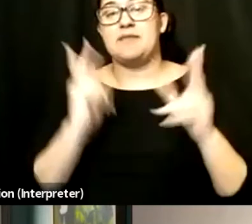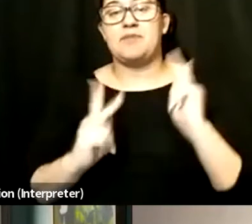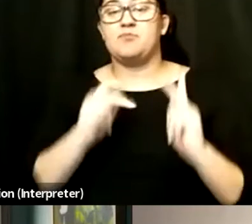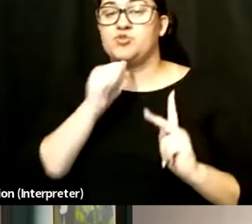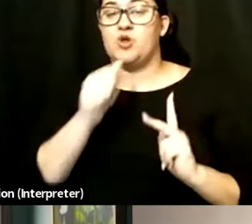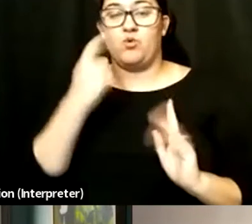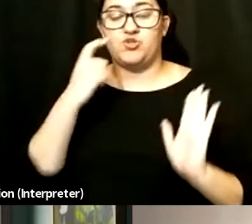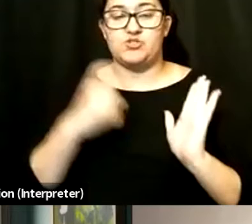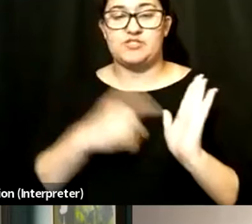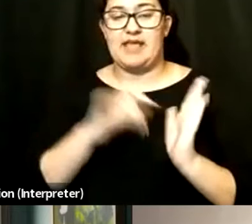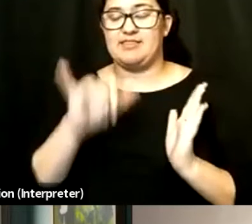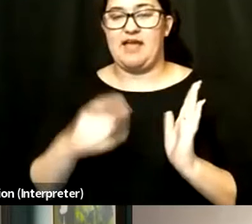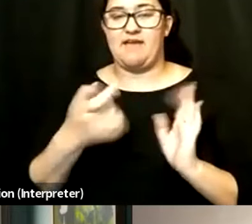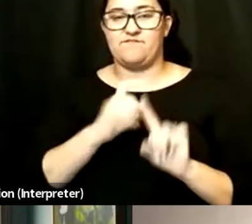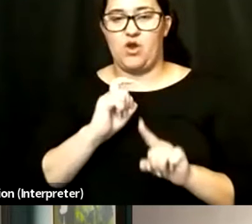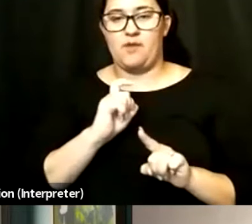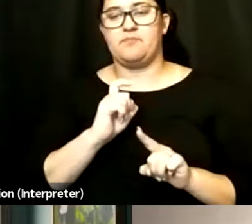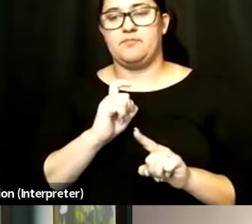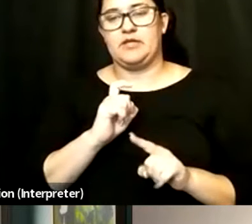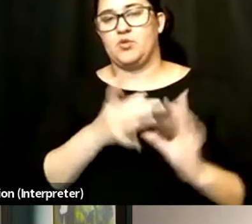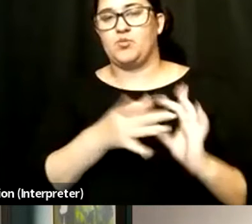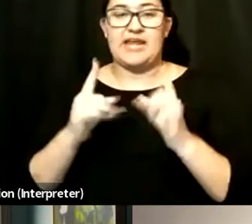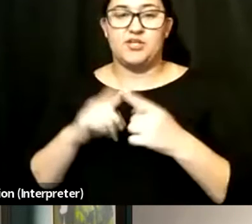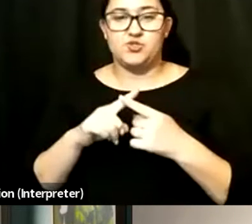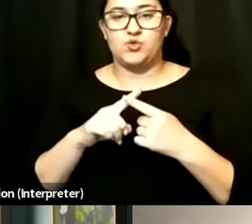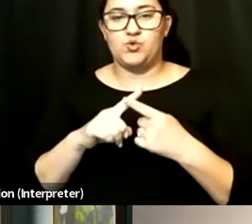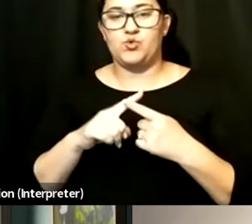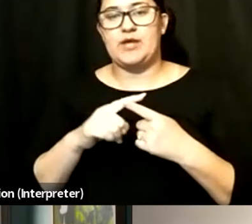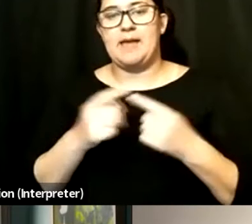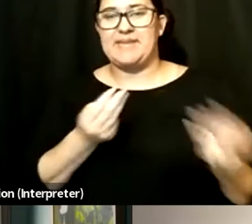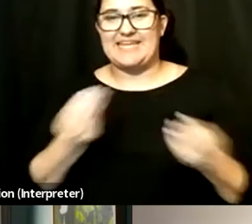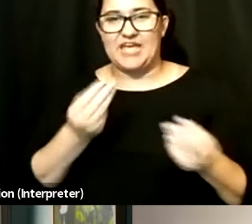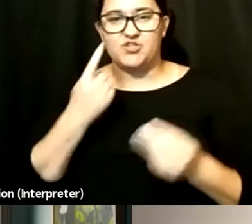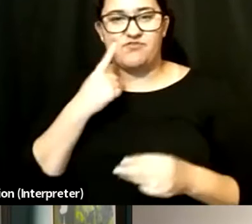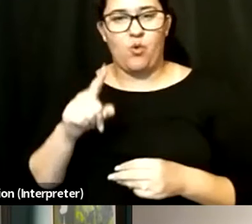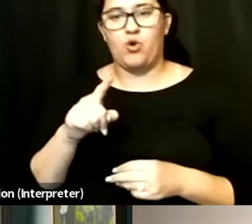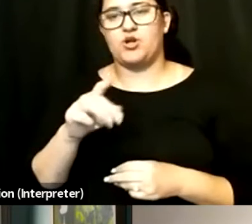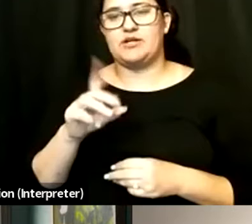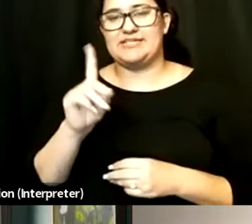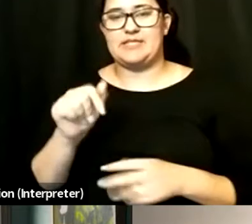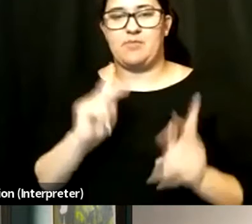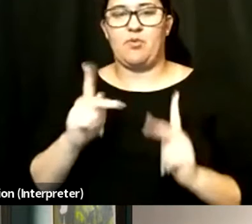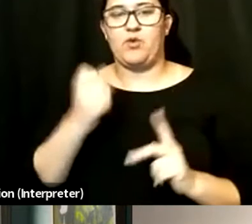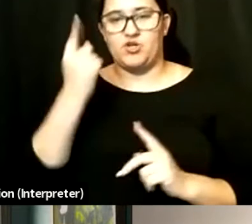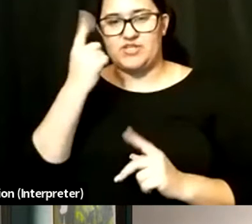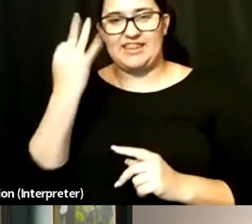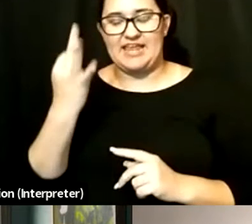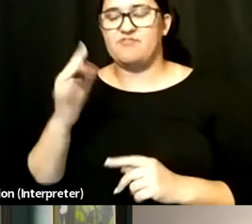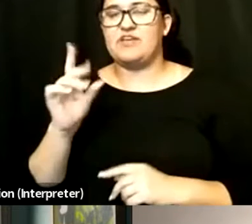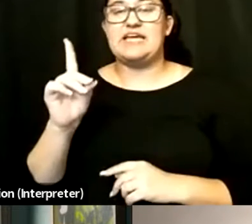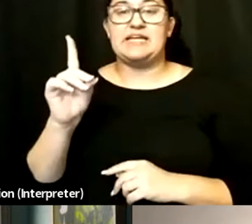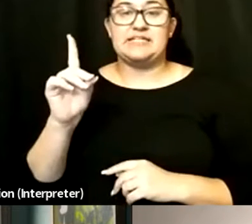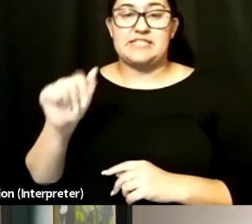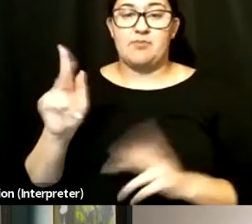lens when it comes to regards to mitigation for disabled people. We have this idea that if disabled people stay home, or if they mask,